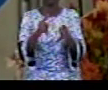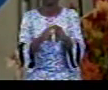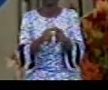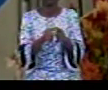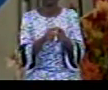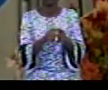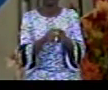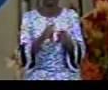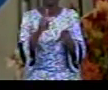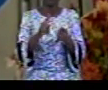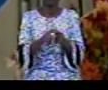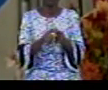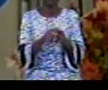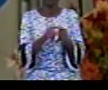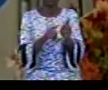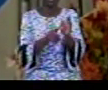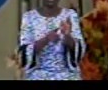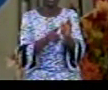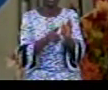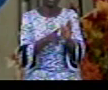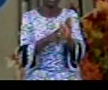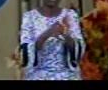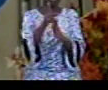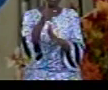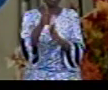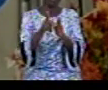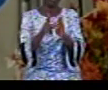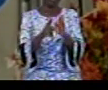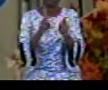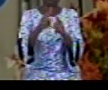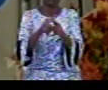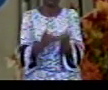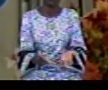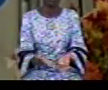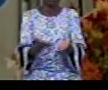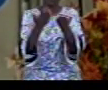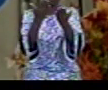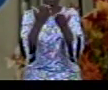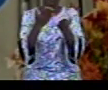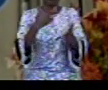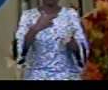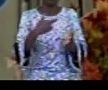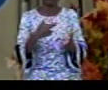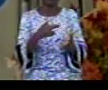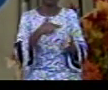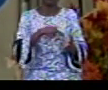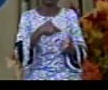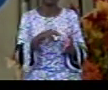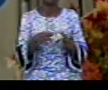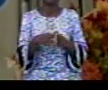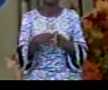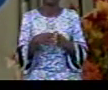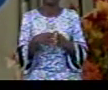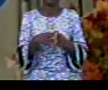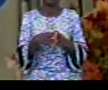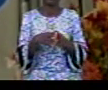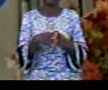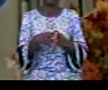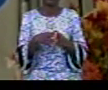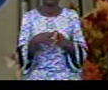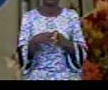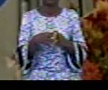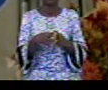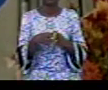religious tolerance, and security, as you have always done anywhere you go in our land. The people of Niger State are